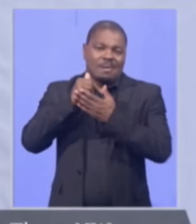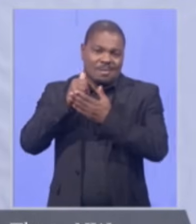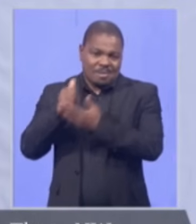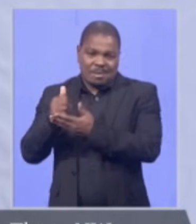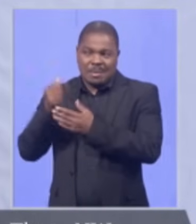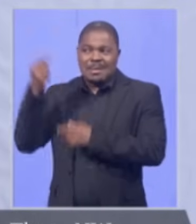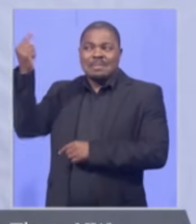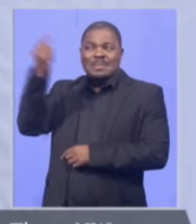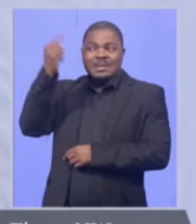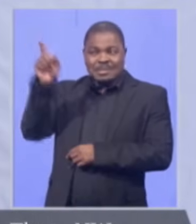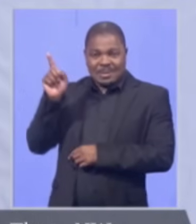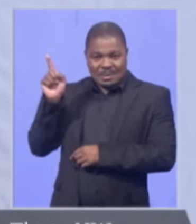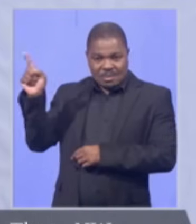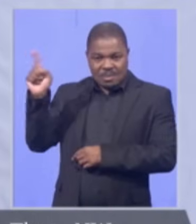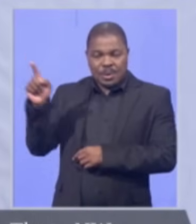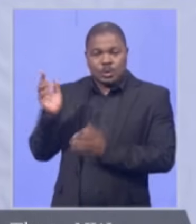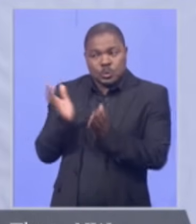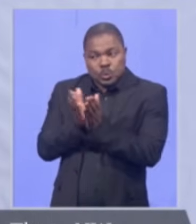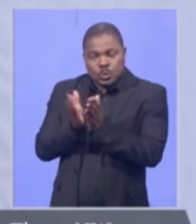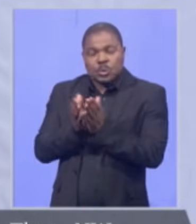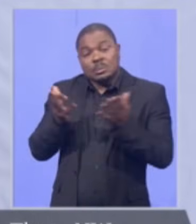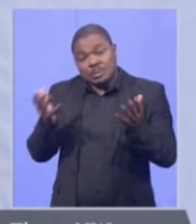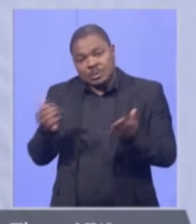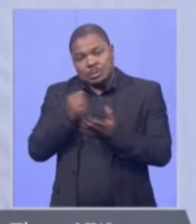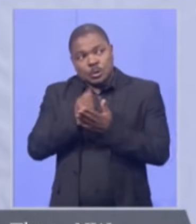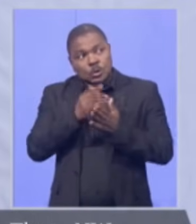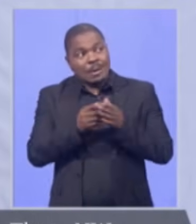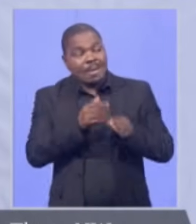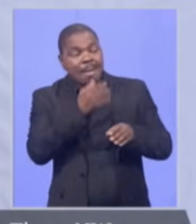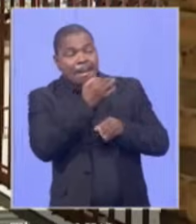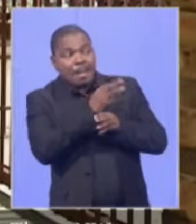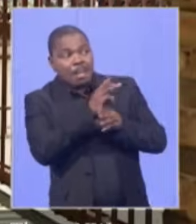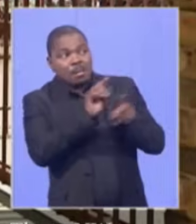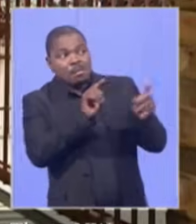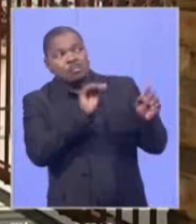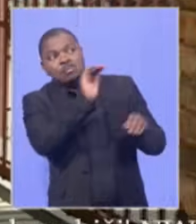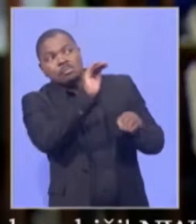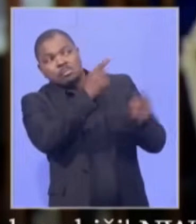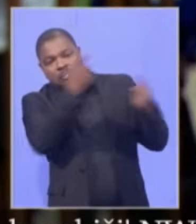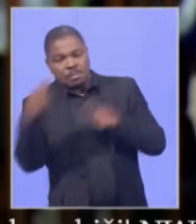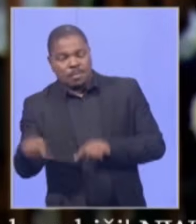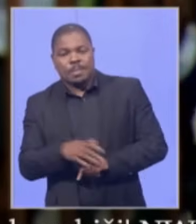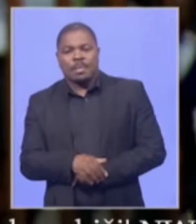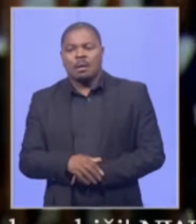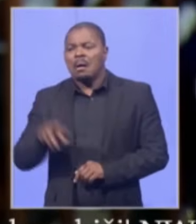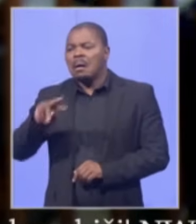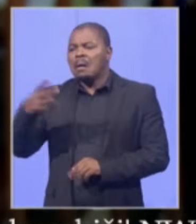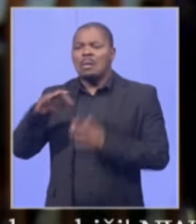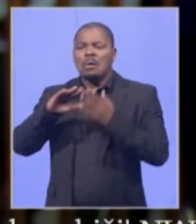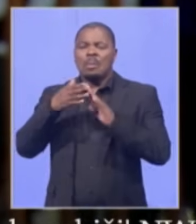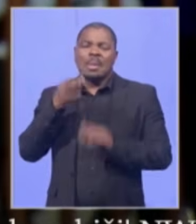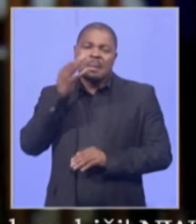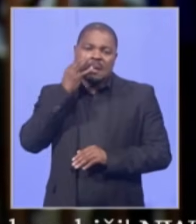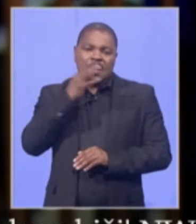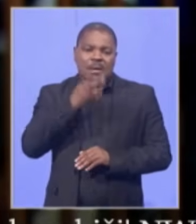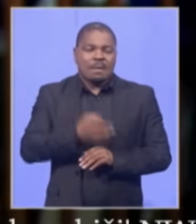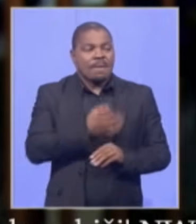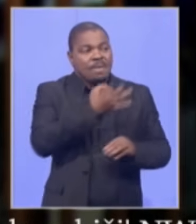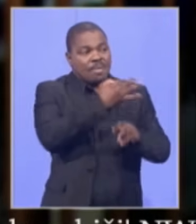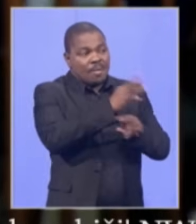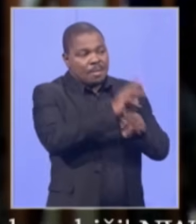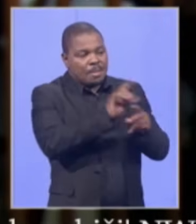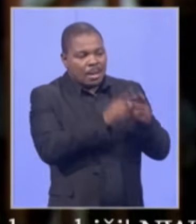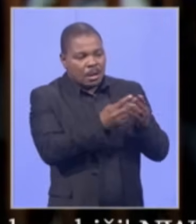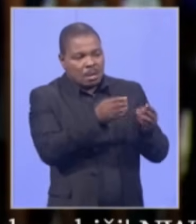go kgole ba ruta bana ka ko sekolong gore motsadi a kgone go fitlhelwa. Ga ba gare baagi bangwe ba rotloetsa batsadi le batlhokomedi